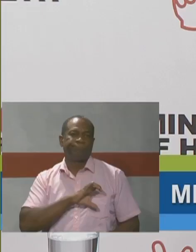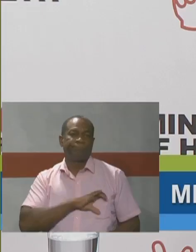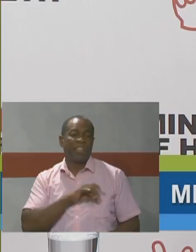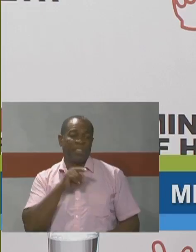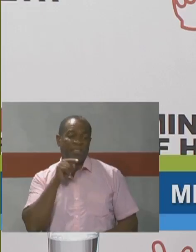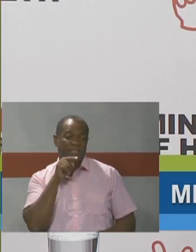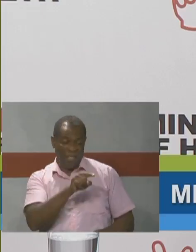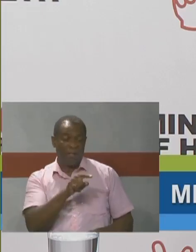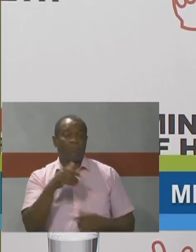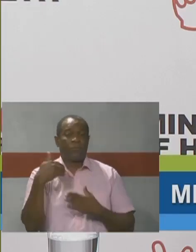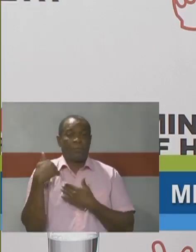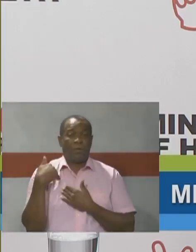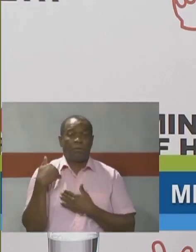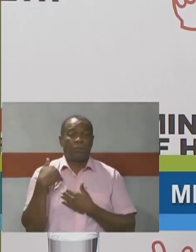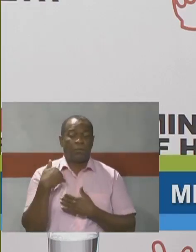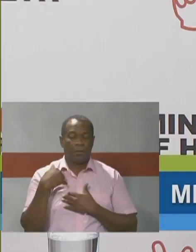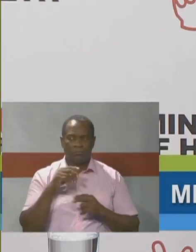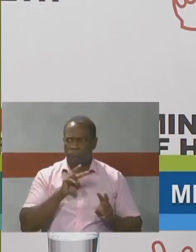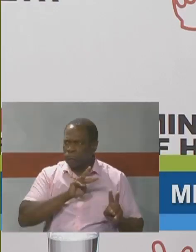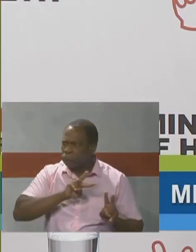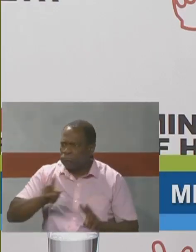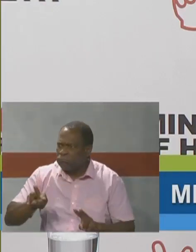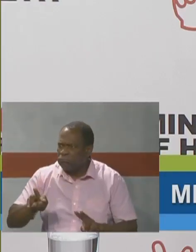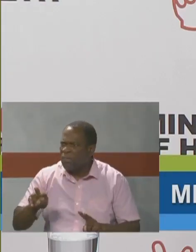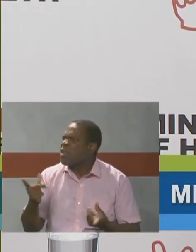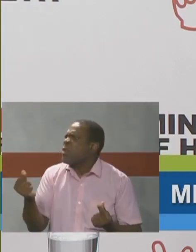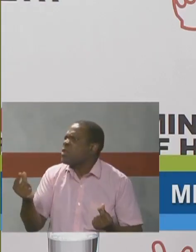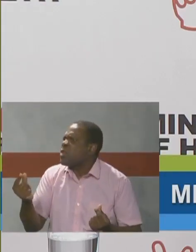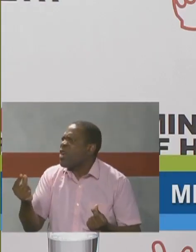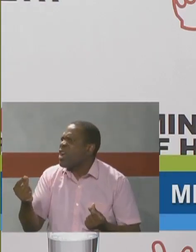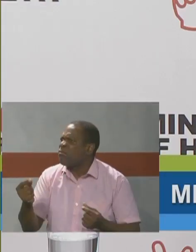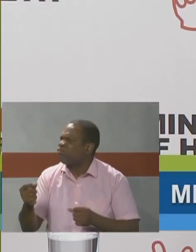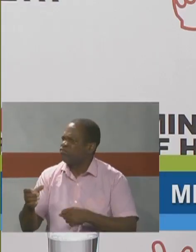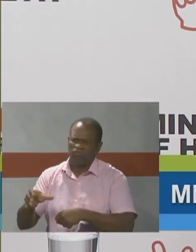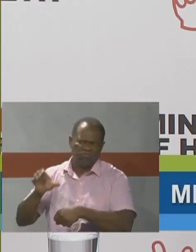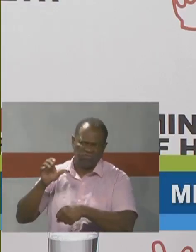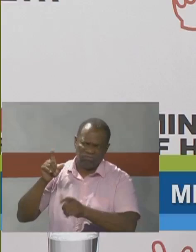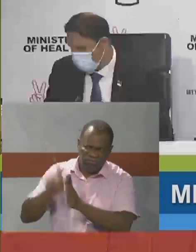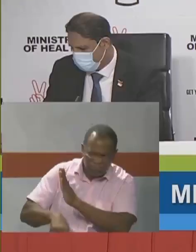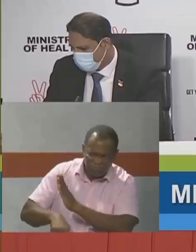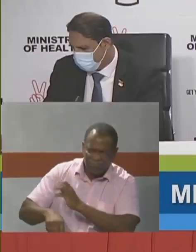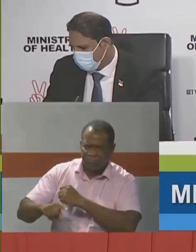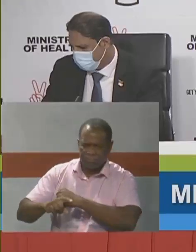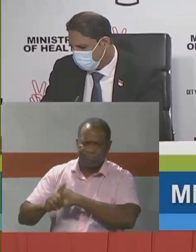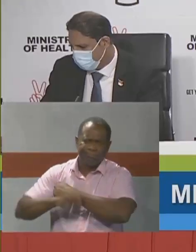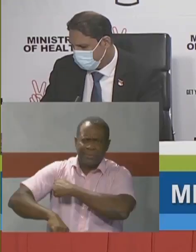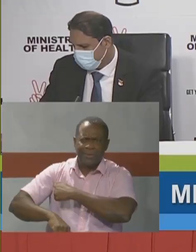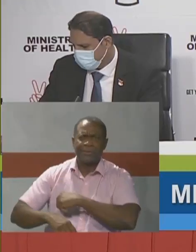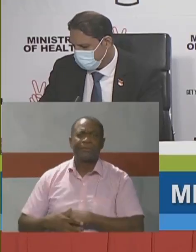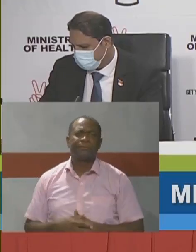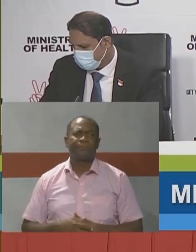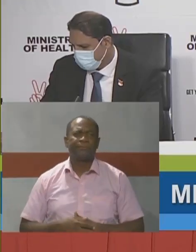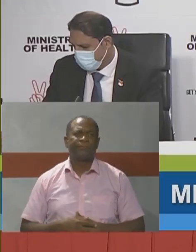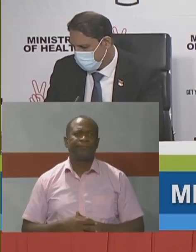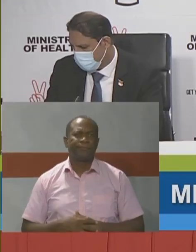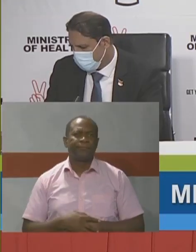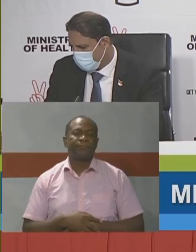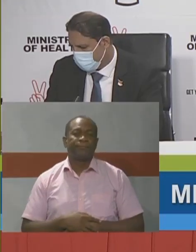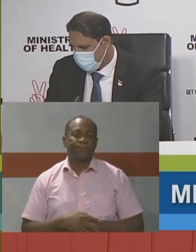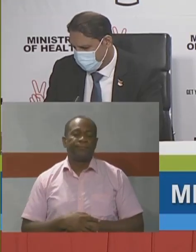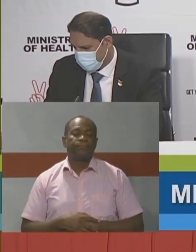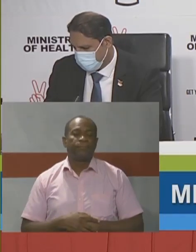responsible party for enforcing the legislation. Okay? Thank you. Thank you very much, Minister. And with that, we go